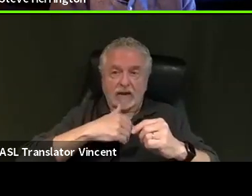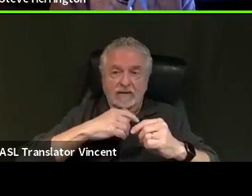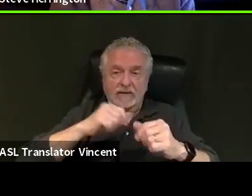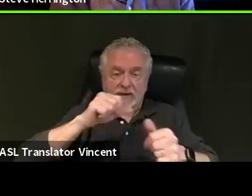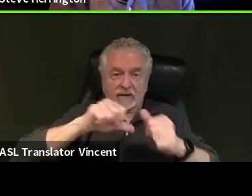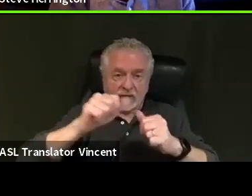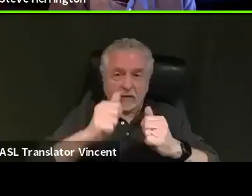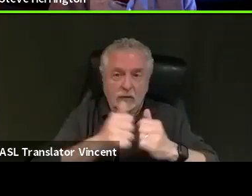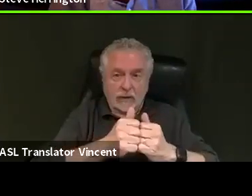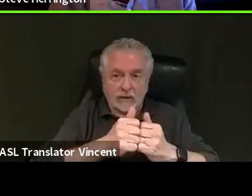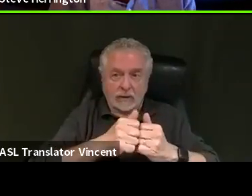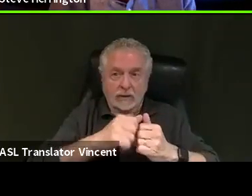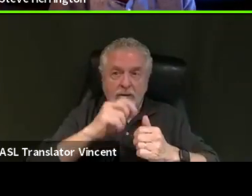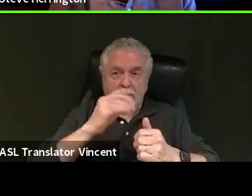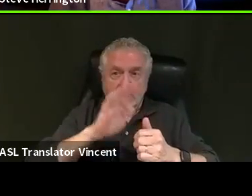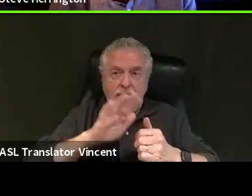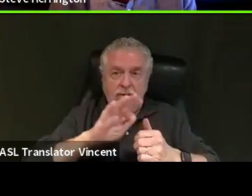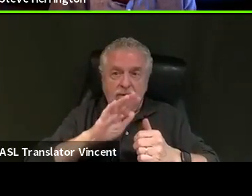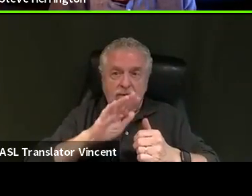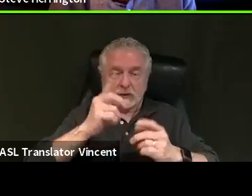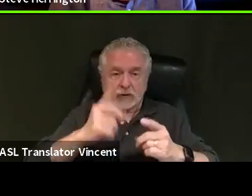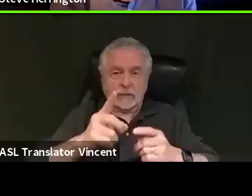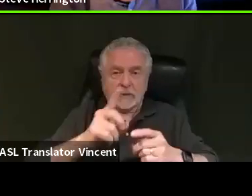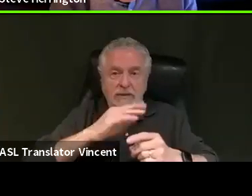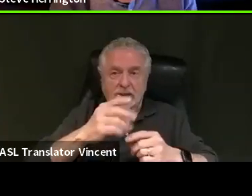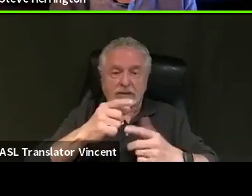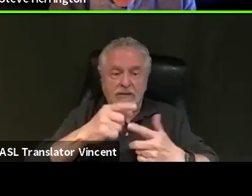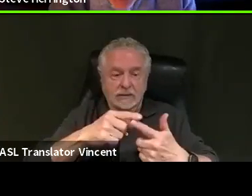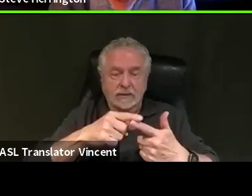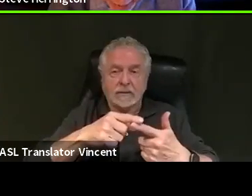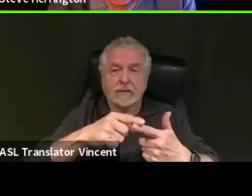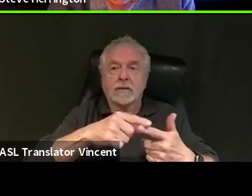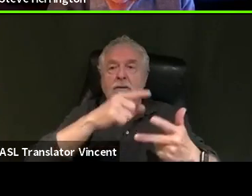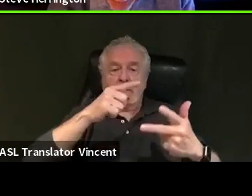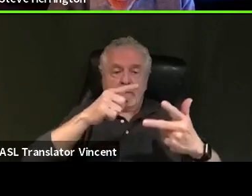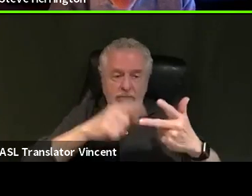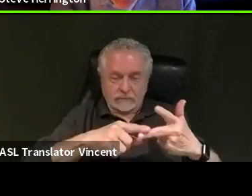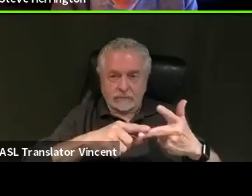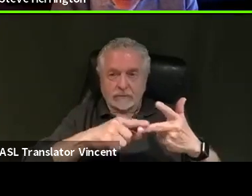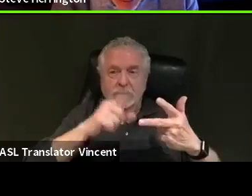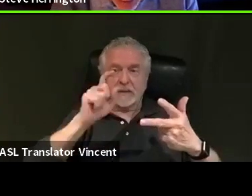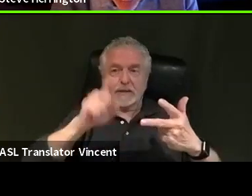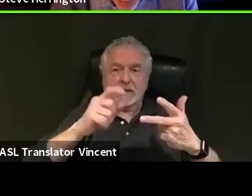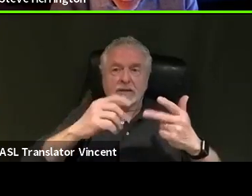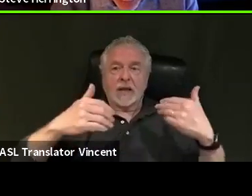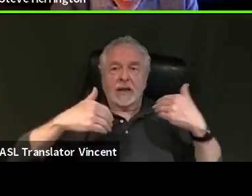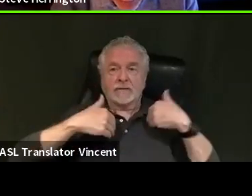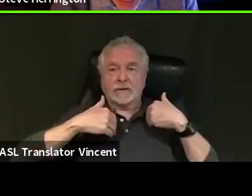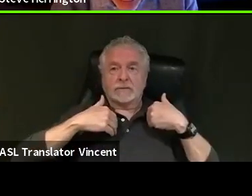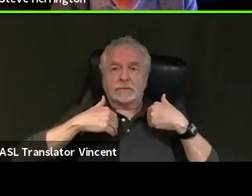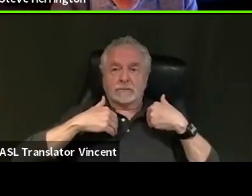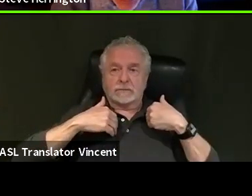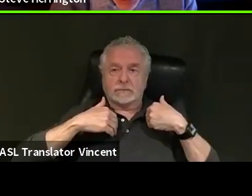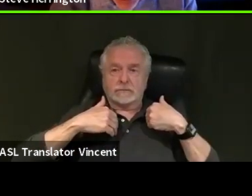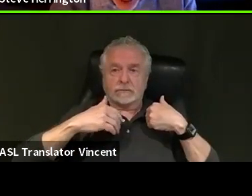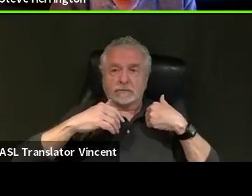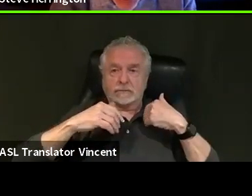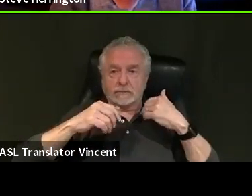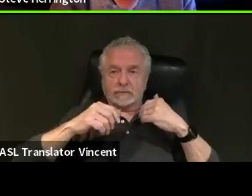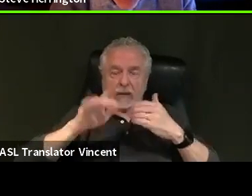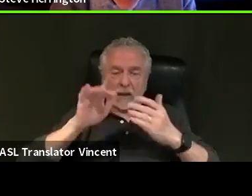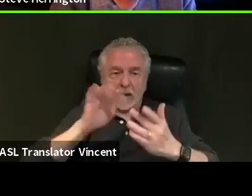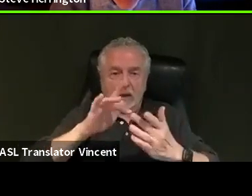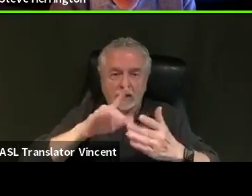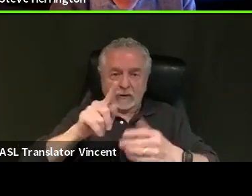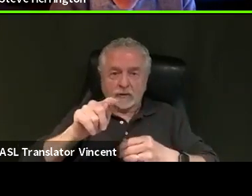interface with will be somewhat determined in the next set of guidance. And they need to have, besides